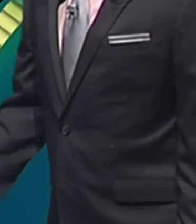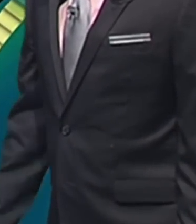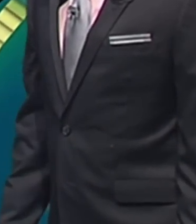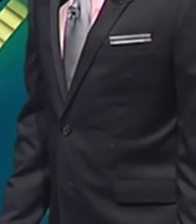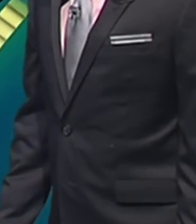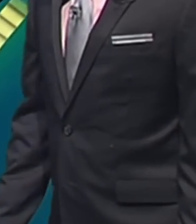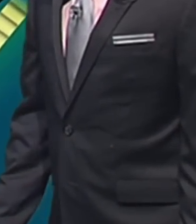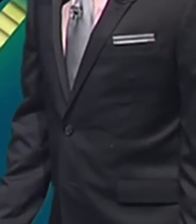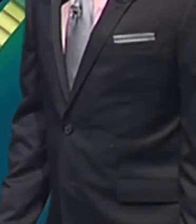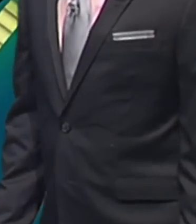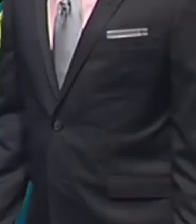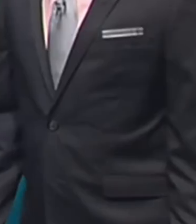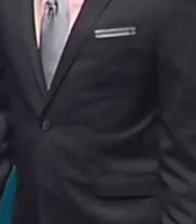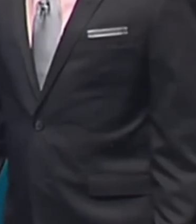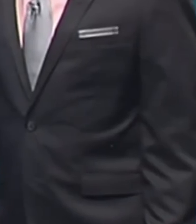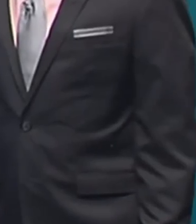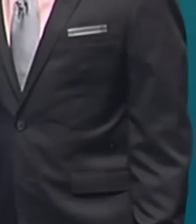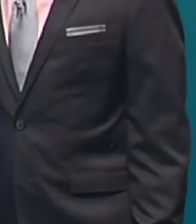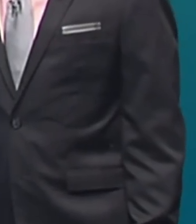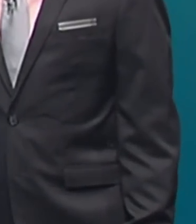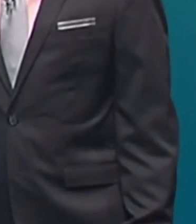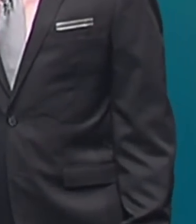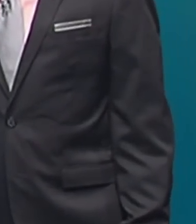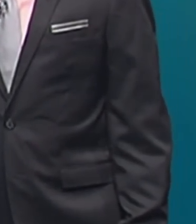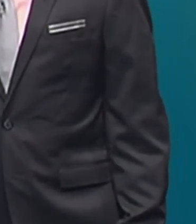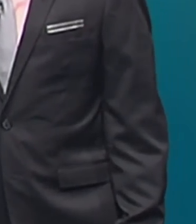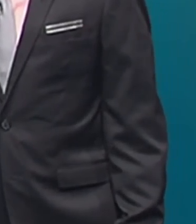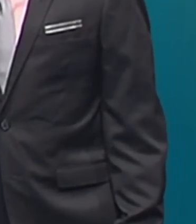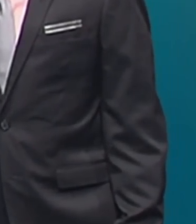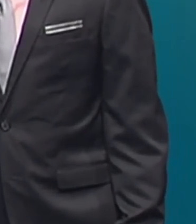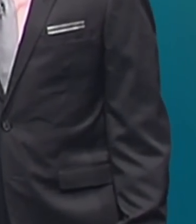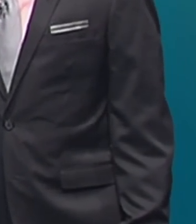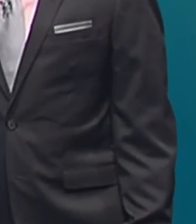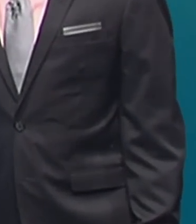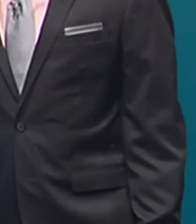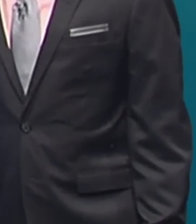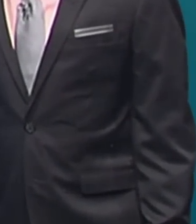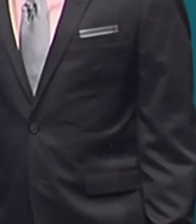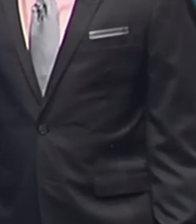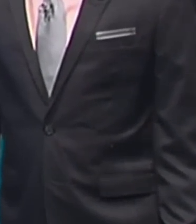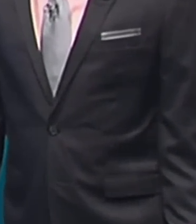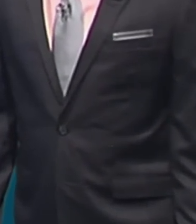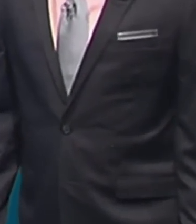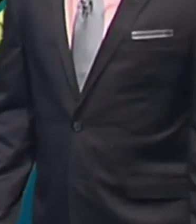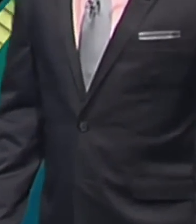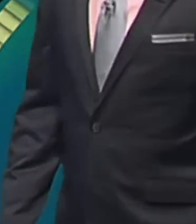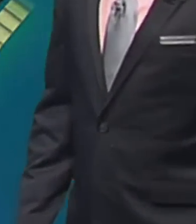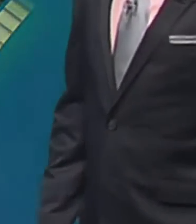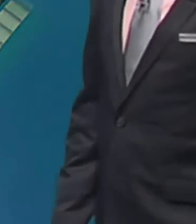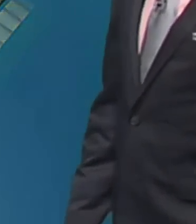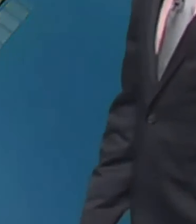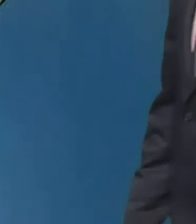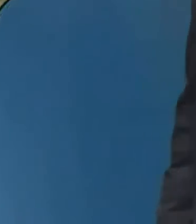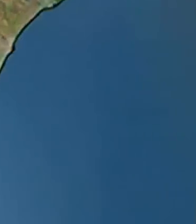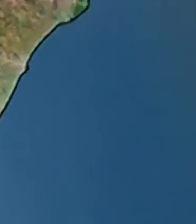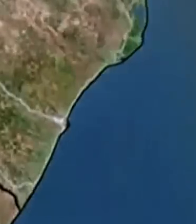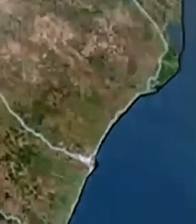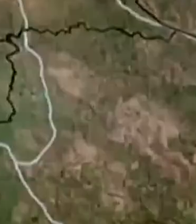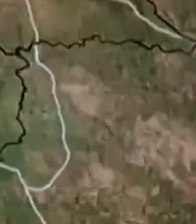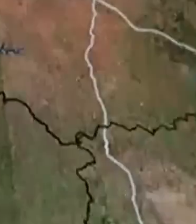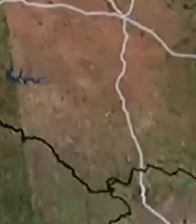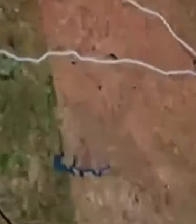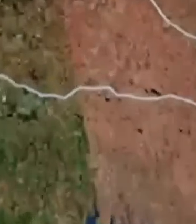phagama bjalo ka dimetara tše 5 ka dikarolong tša ka kapa botlhabela go fitlhabelo ka dikarolong tša ka bo Cape Town gona ka borwa bodikela ba kapa ge re ya gore kgratša temperature ya